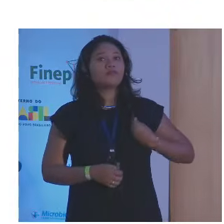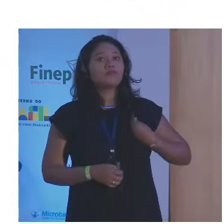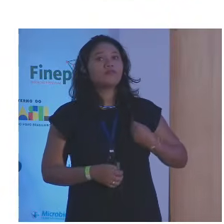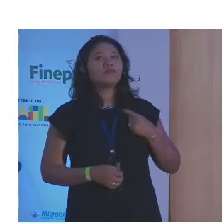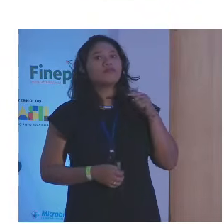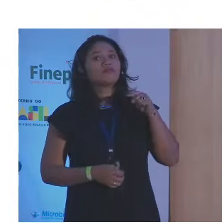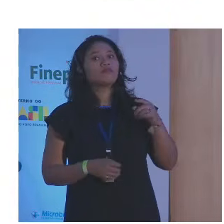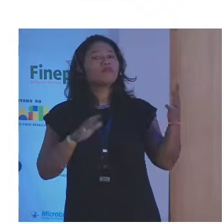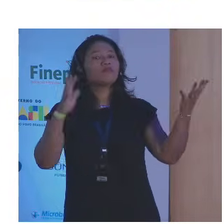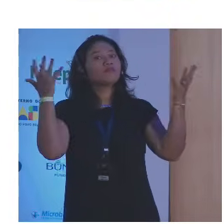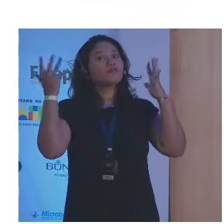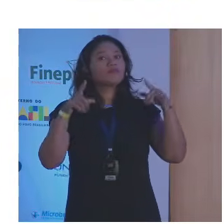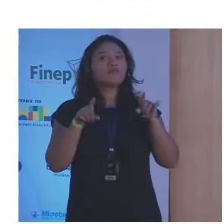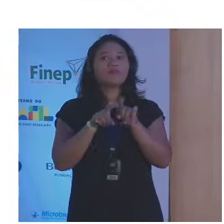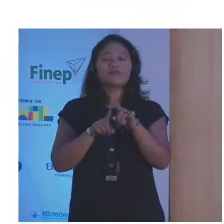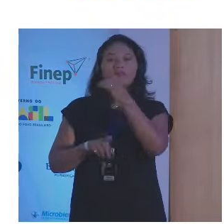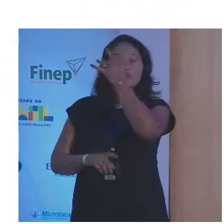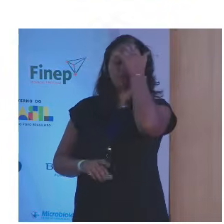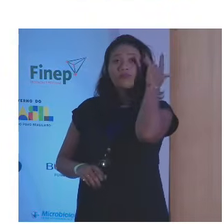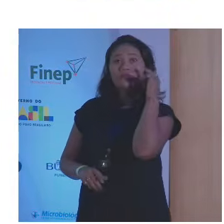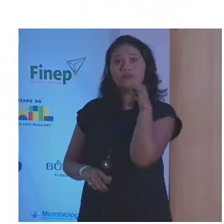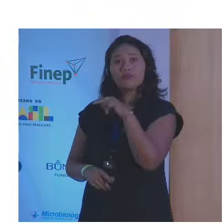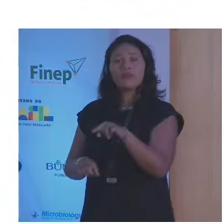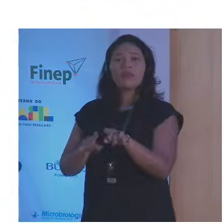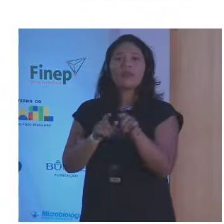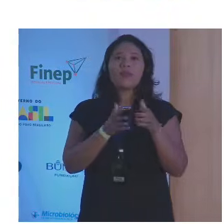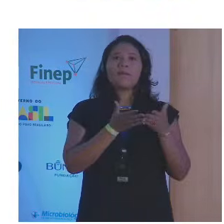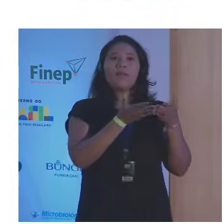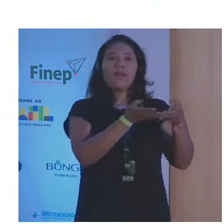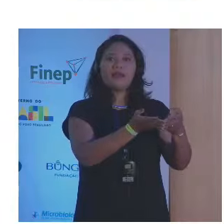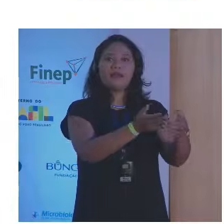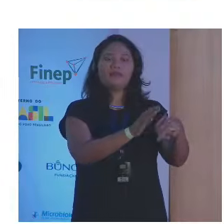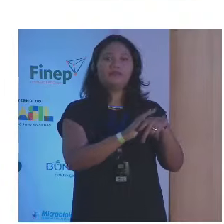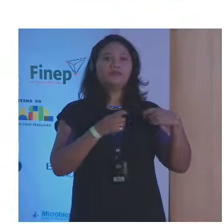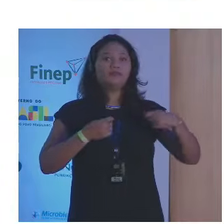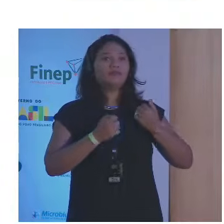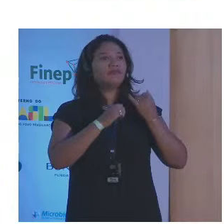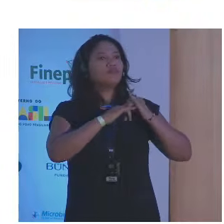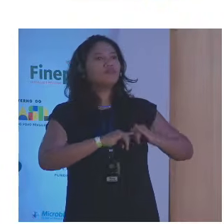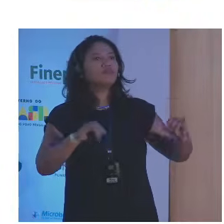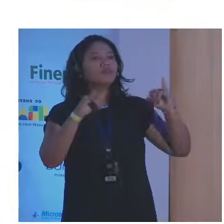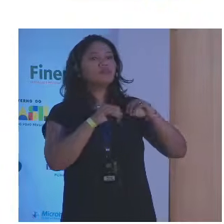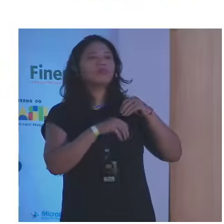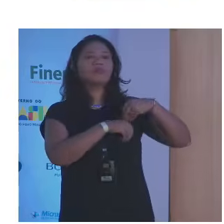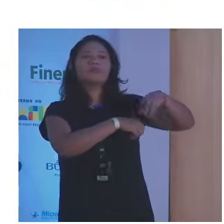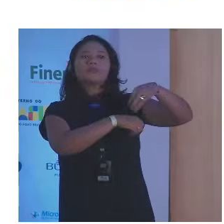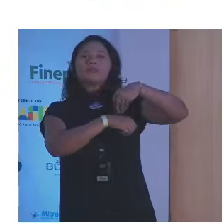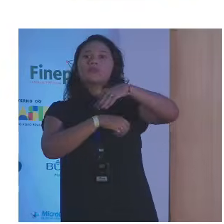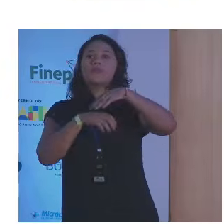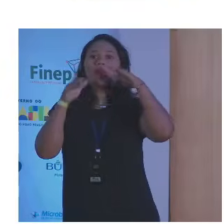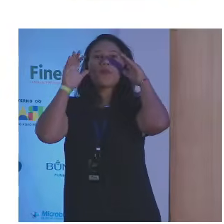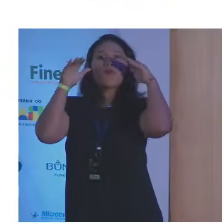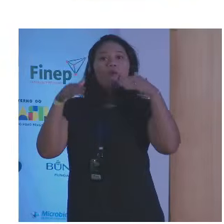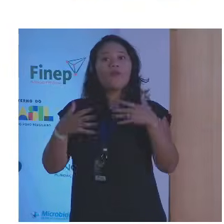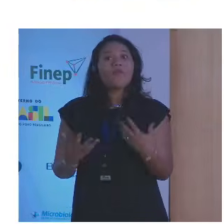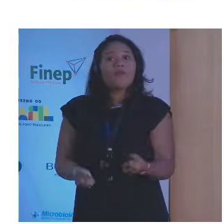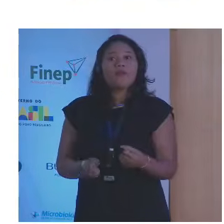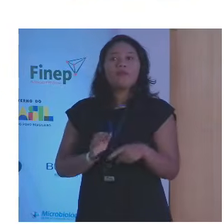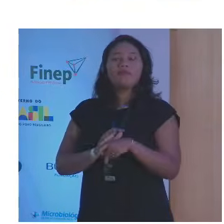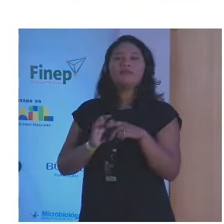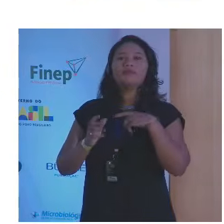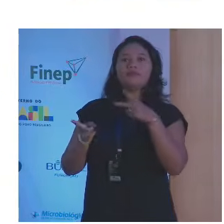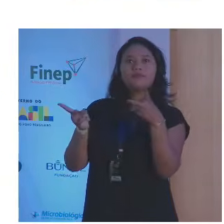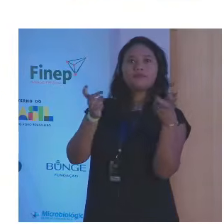Navy. We don't want to decide. We need to serve them both. But we will focus on this part. By combining